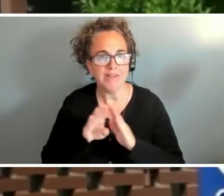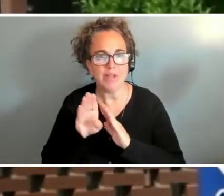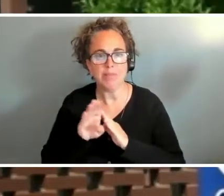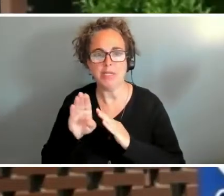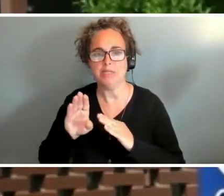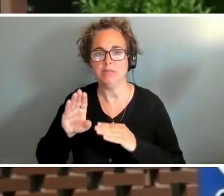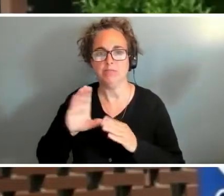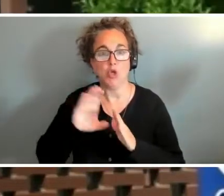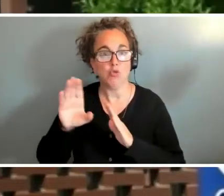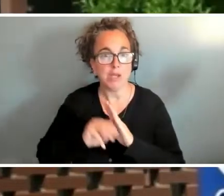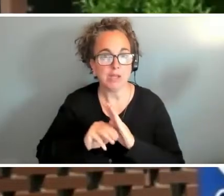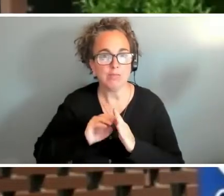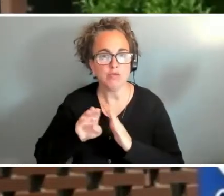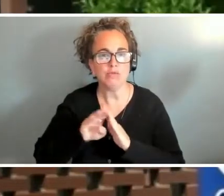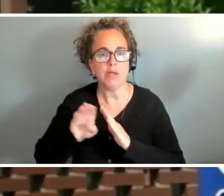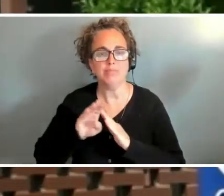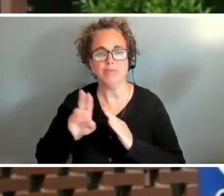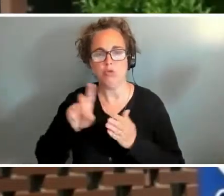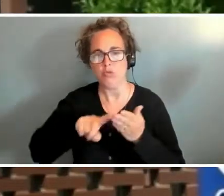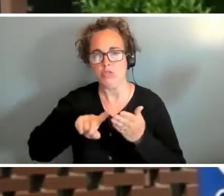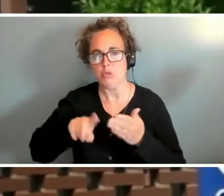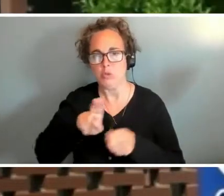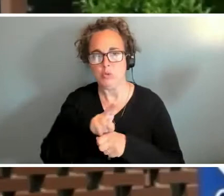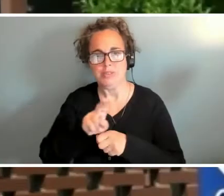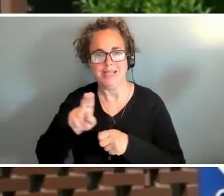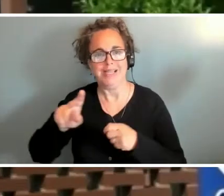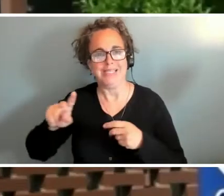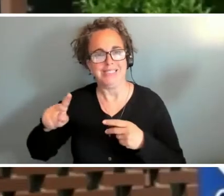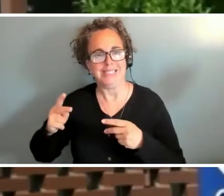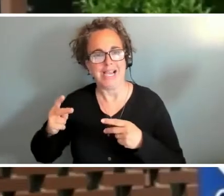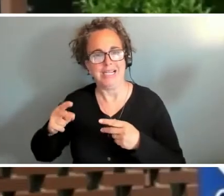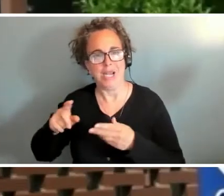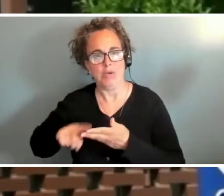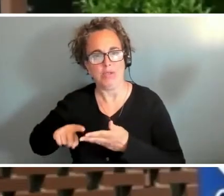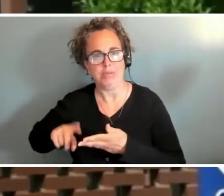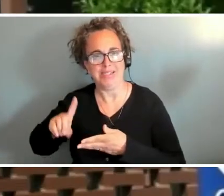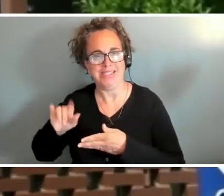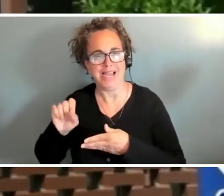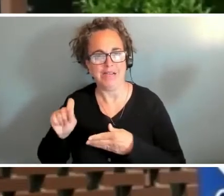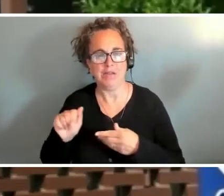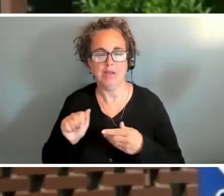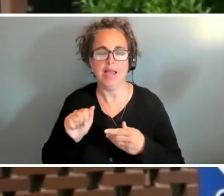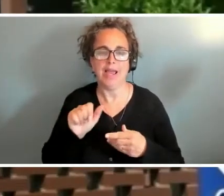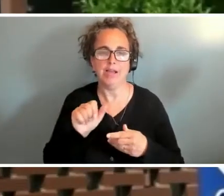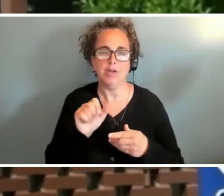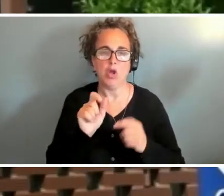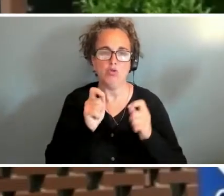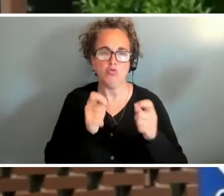development, research using secondary data, and grant writing with Dr. Shelia McClure.